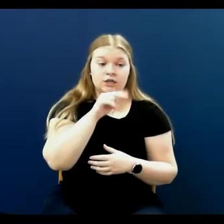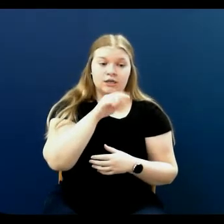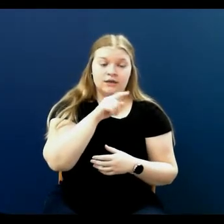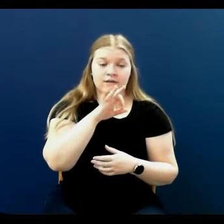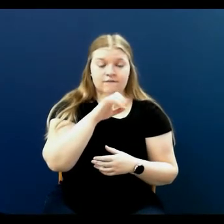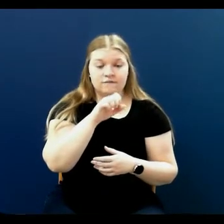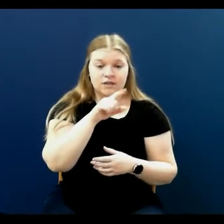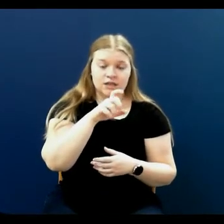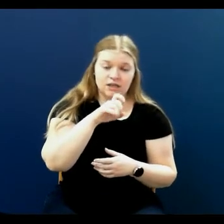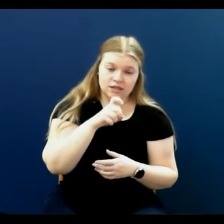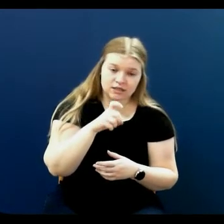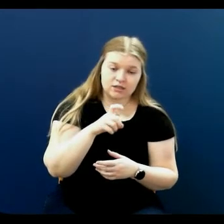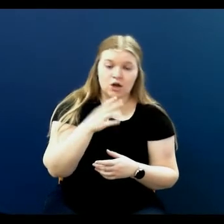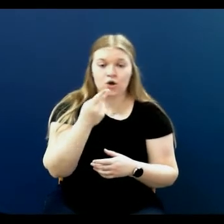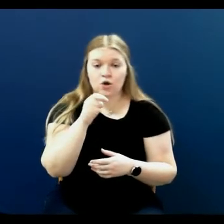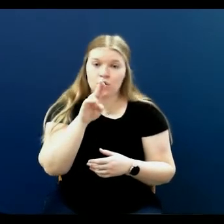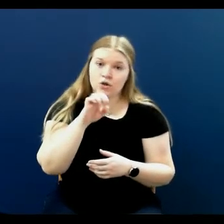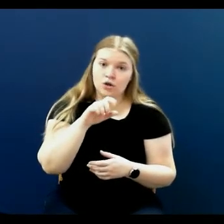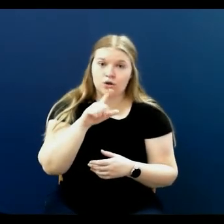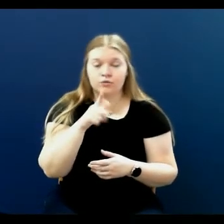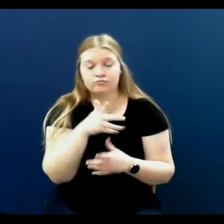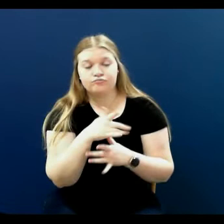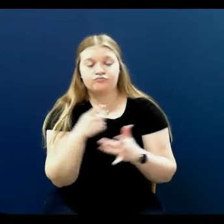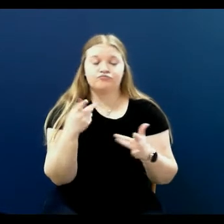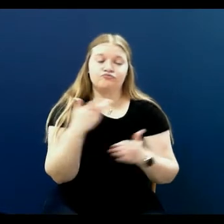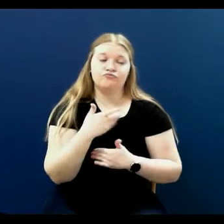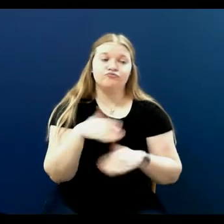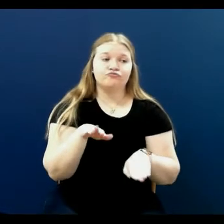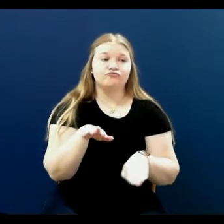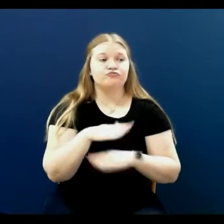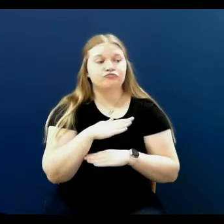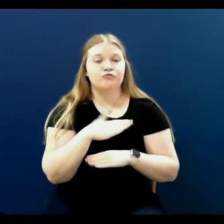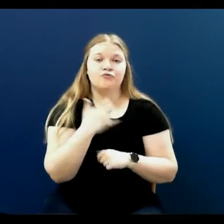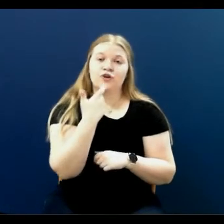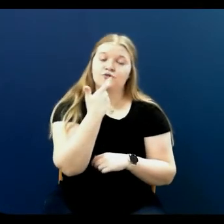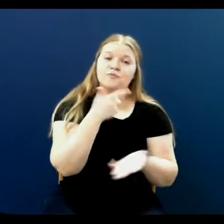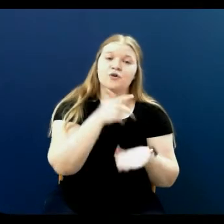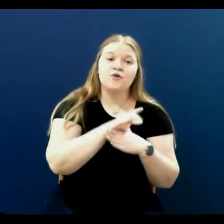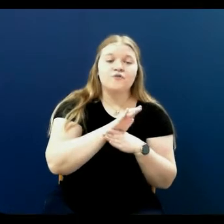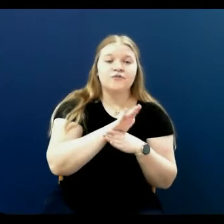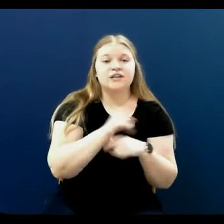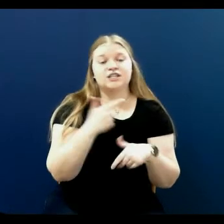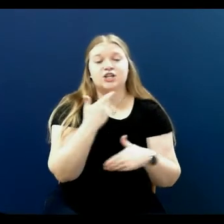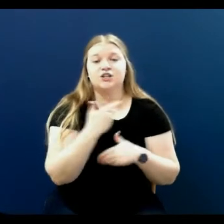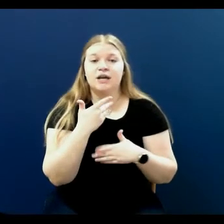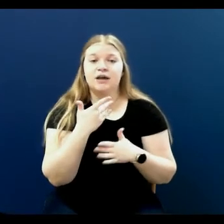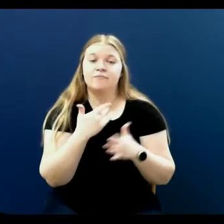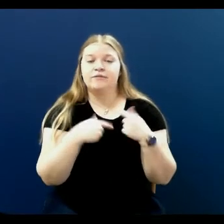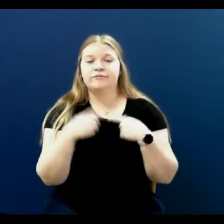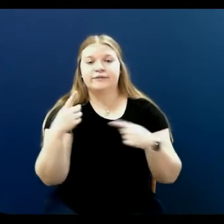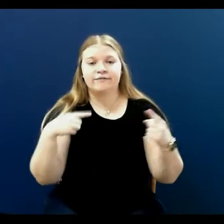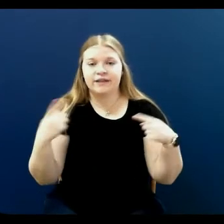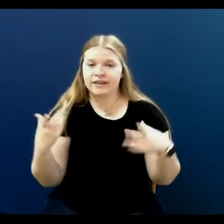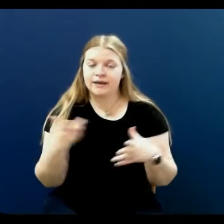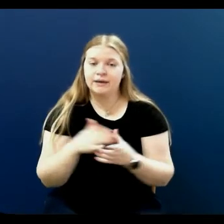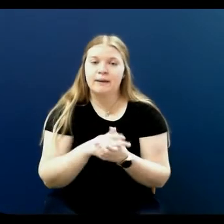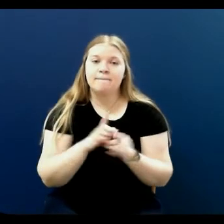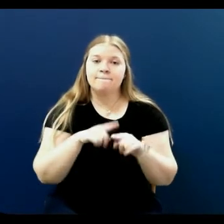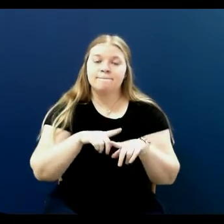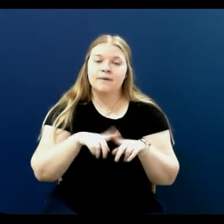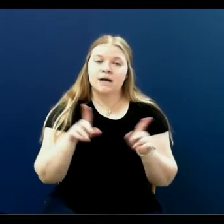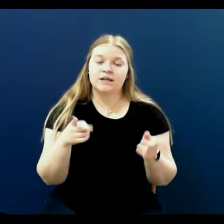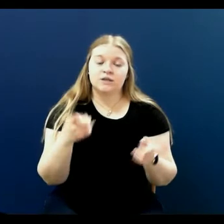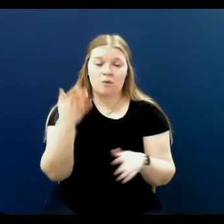and Hulu or whoever else to your heart's content to watch movies and entertainments and stuff like that. But that's why